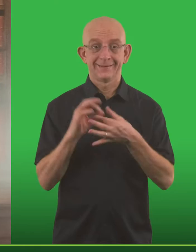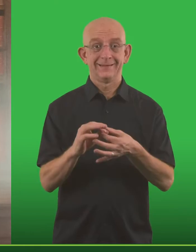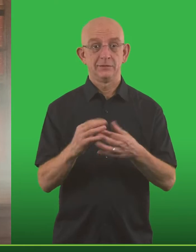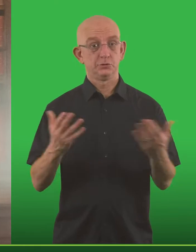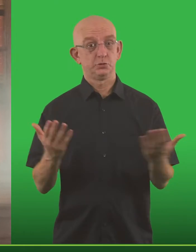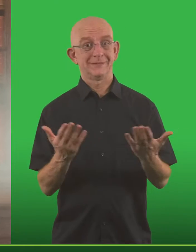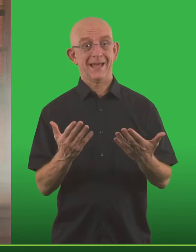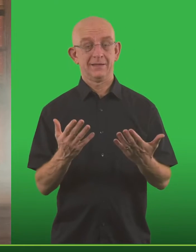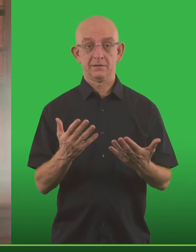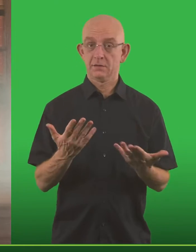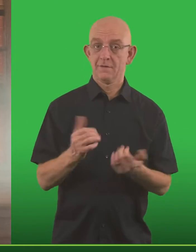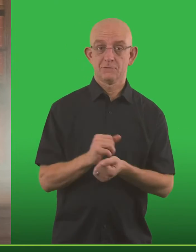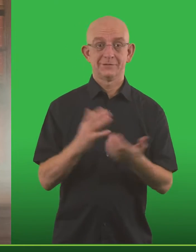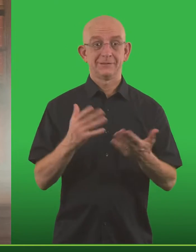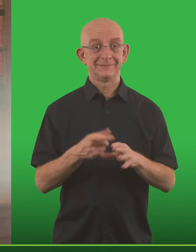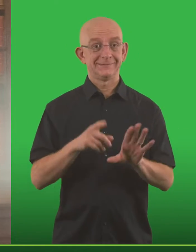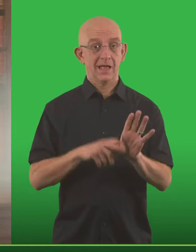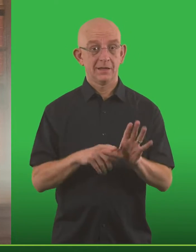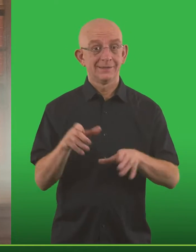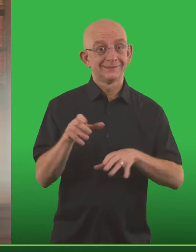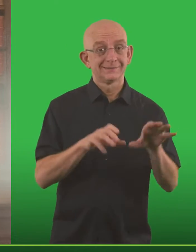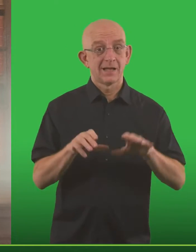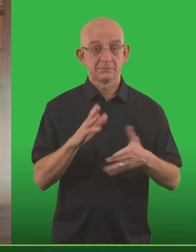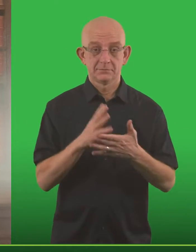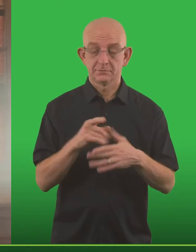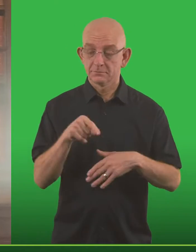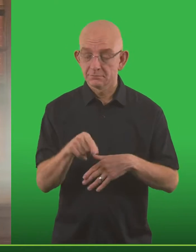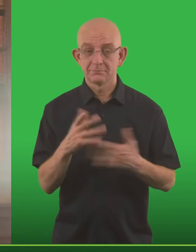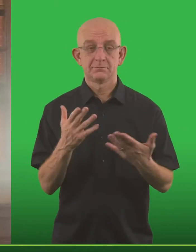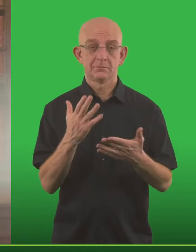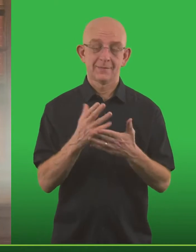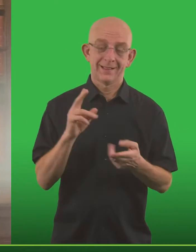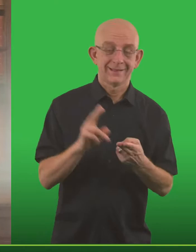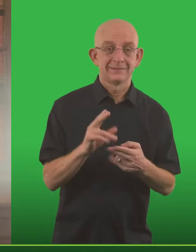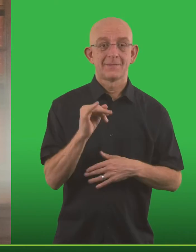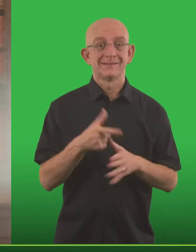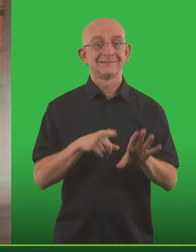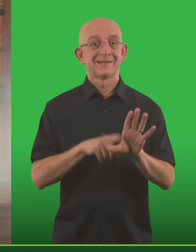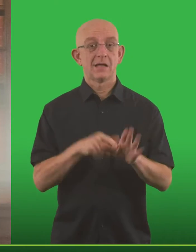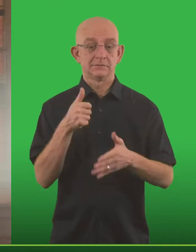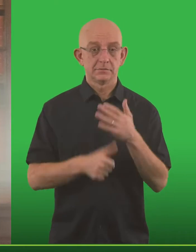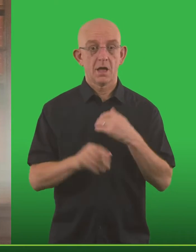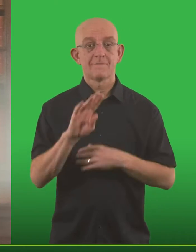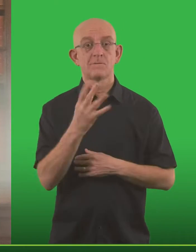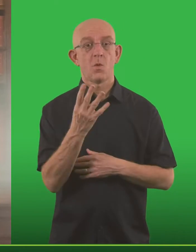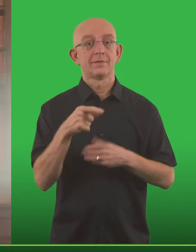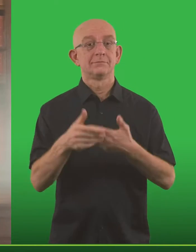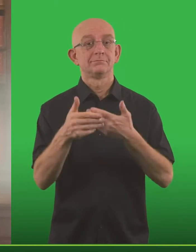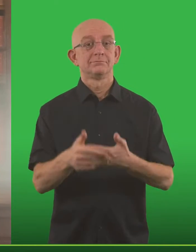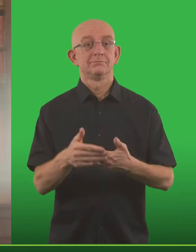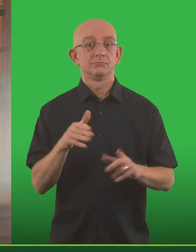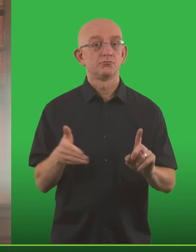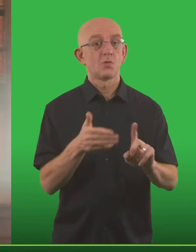Firstly, on the timing of today, the science supports that this was the least bad day to implement step four of the roadmap. It's